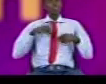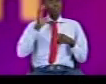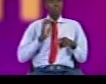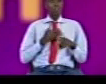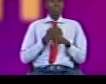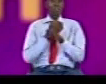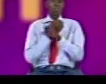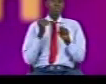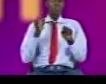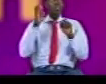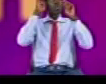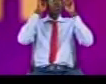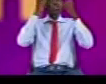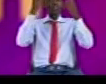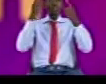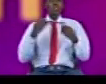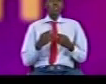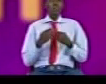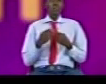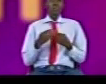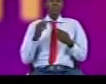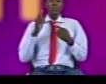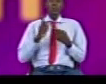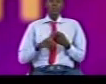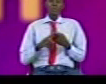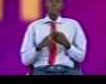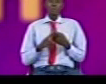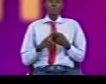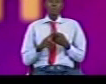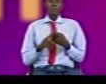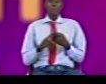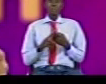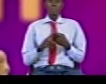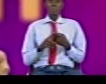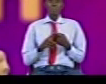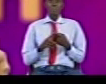He came to bring many souls to glory.